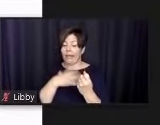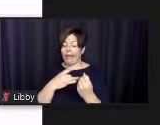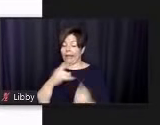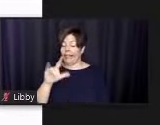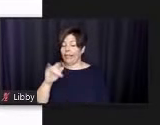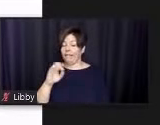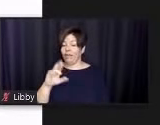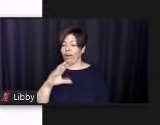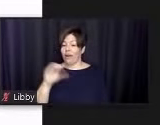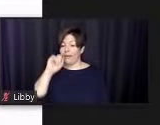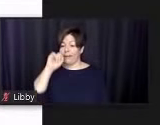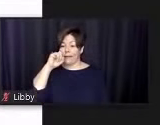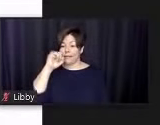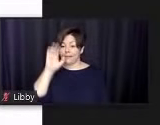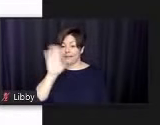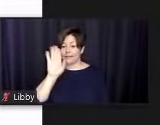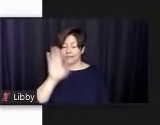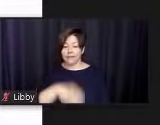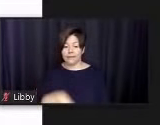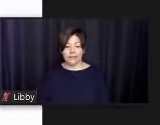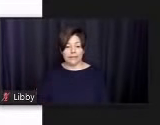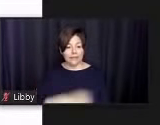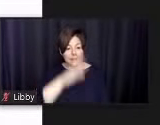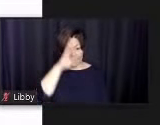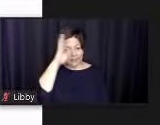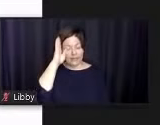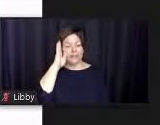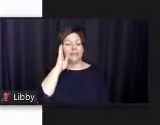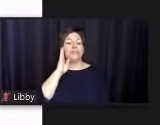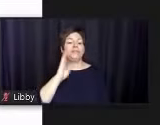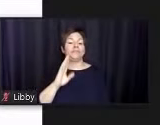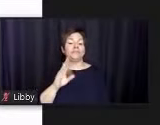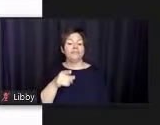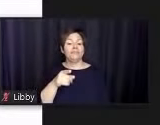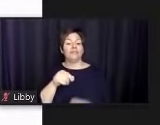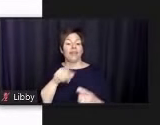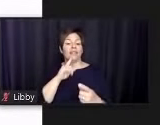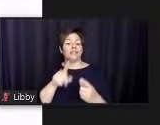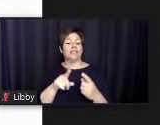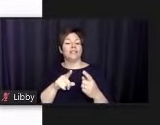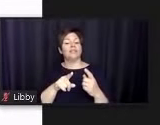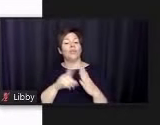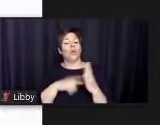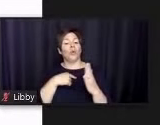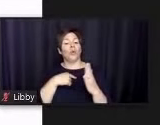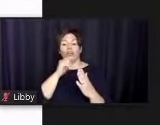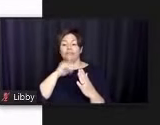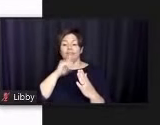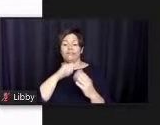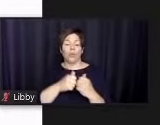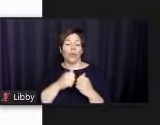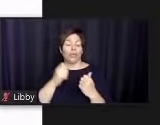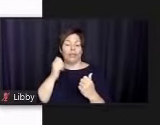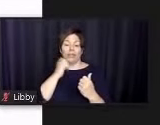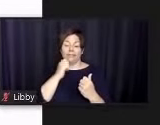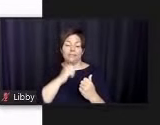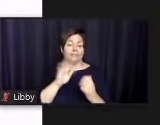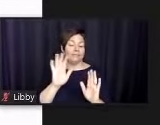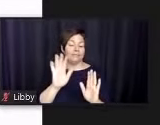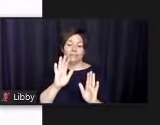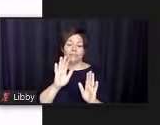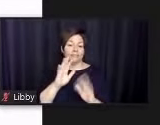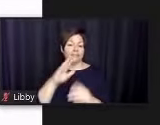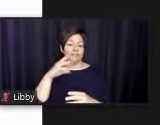it's just basically, it poses significant problems, but this is basically what we're living with. And this is what we're dealing with as a part of